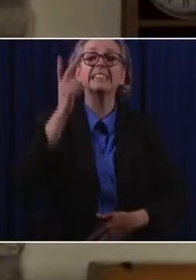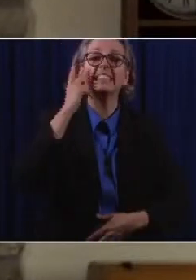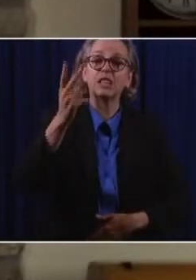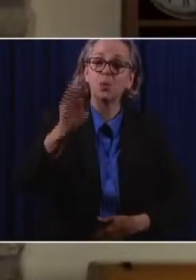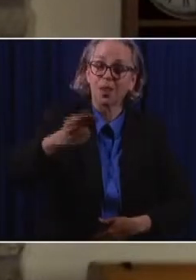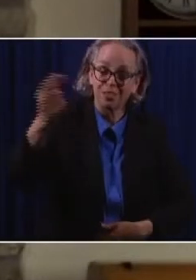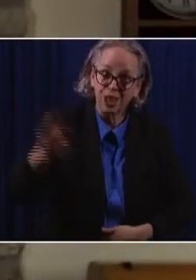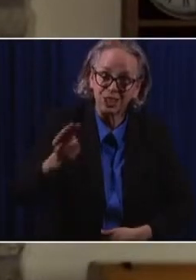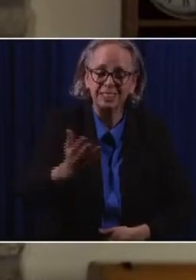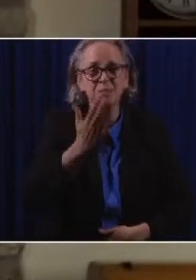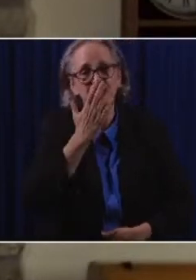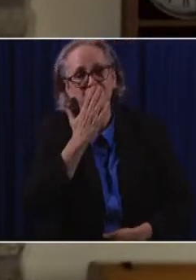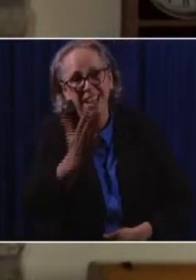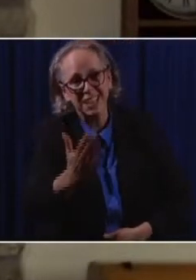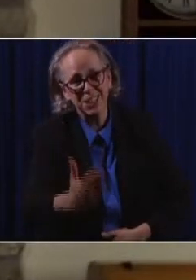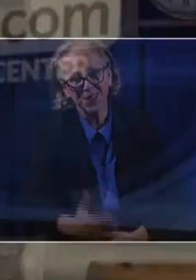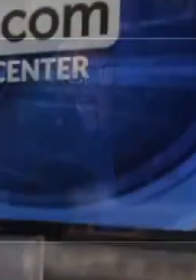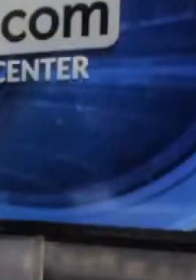much.